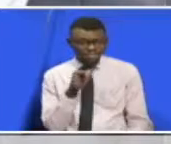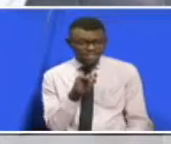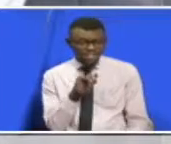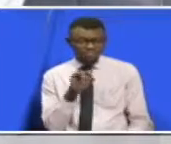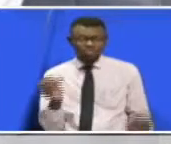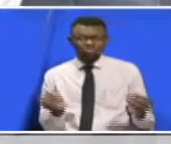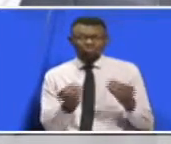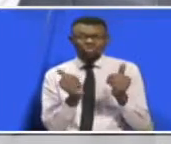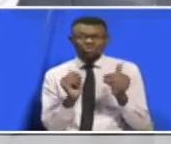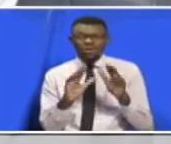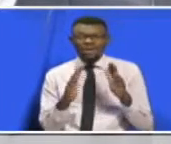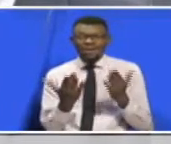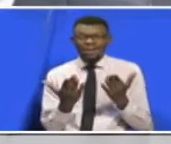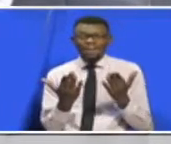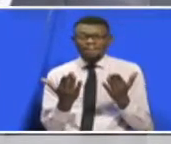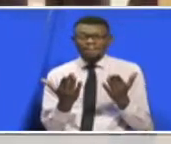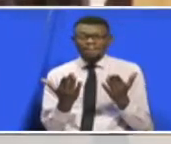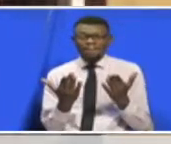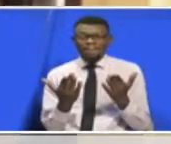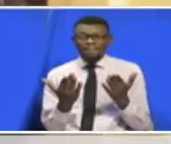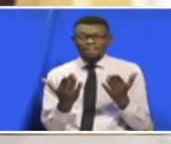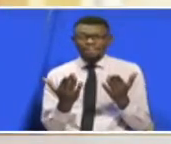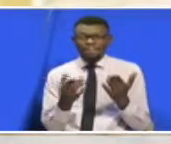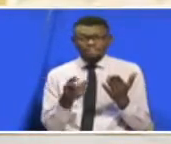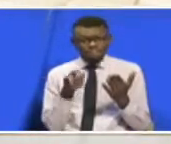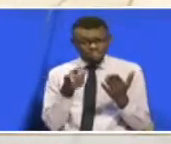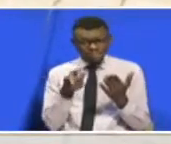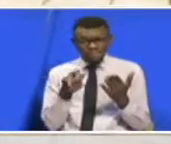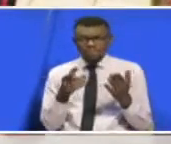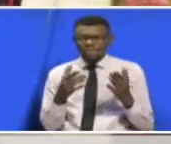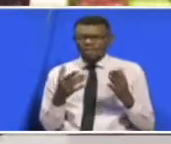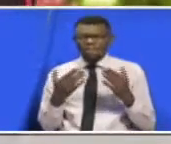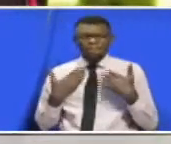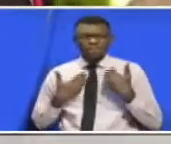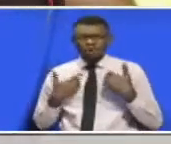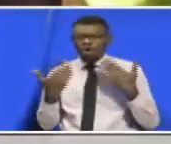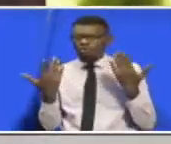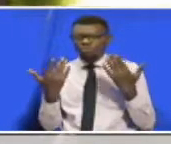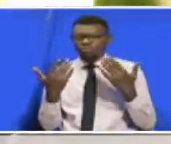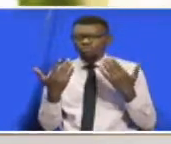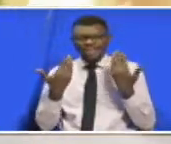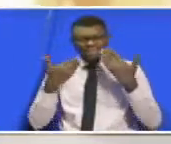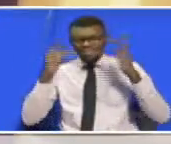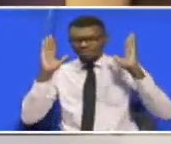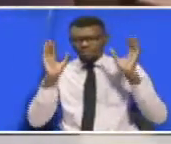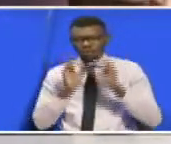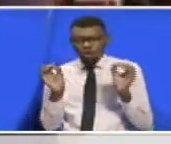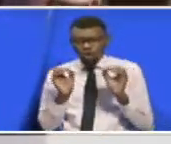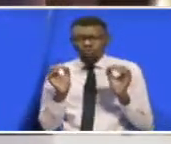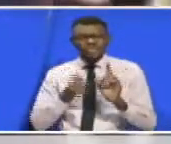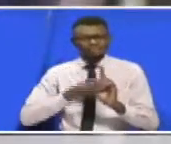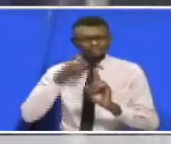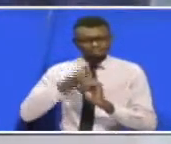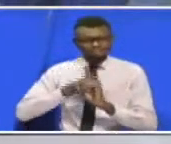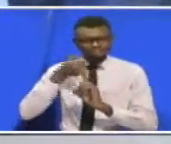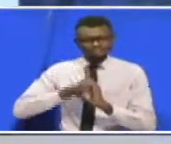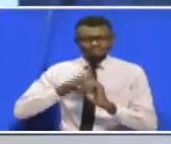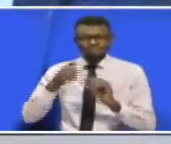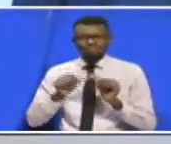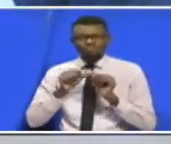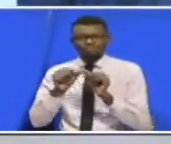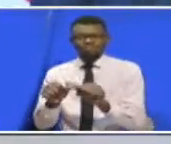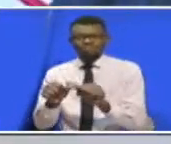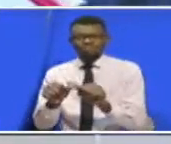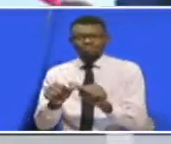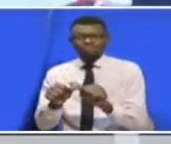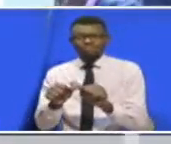that public citizens like myself must not relent. We must continue pushing the button. At some point, it will crack and the rule